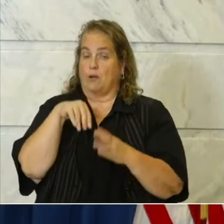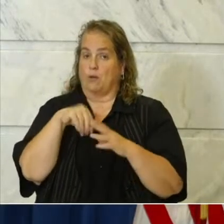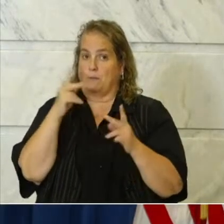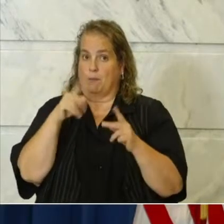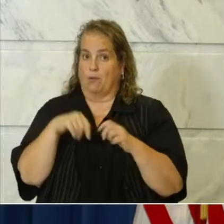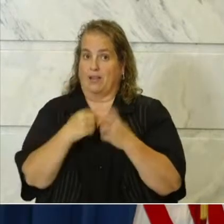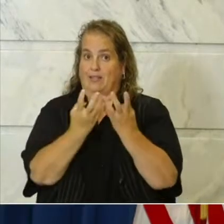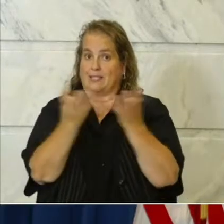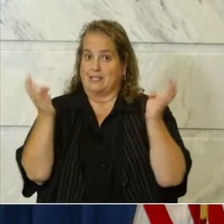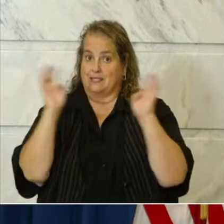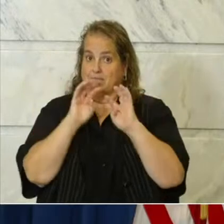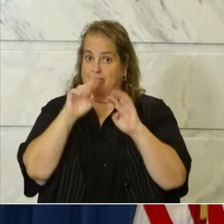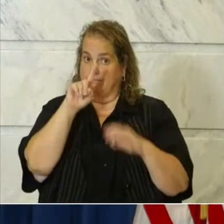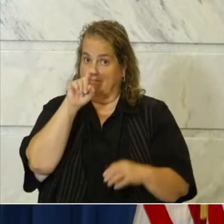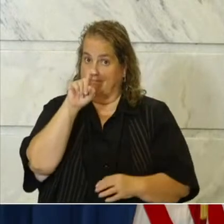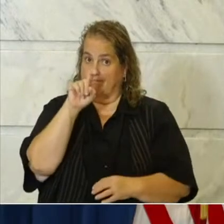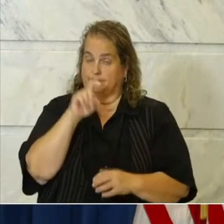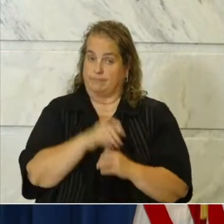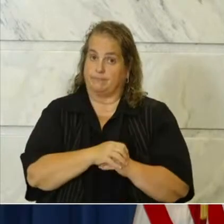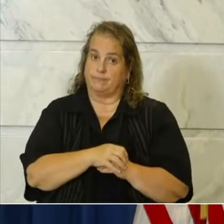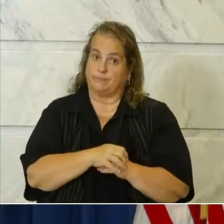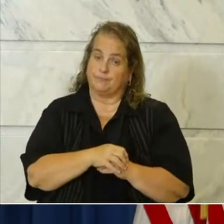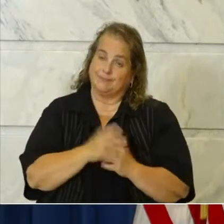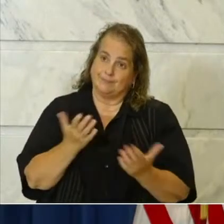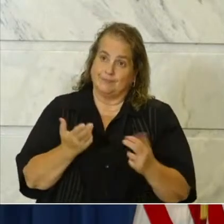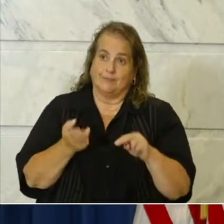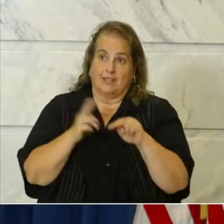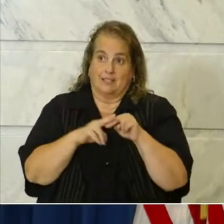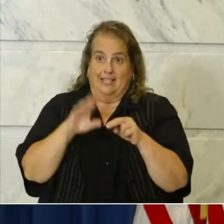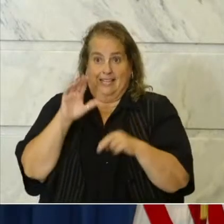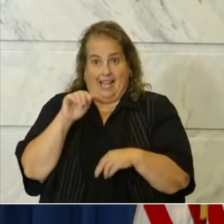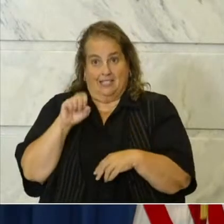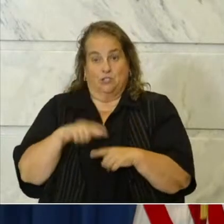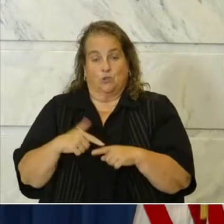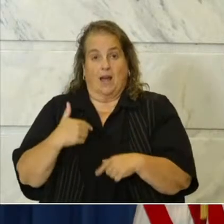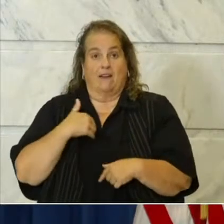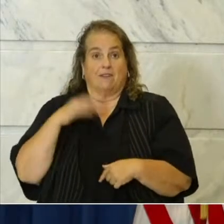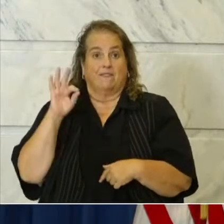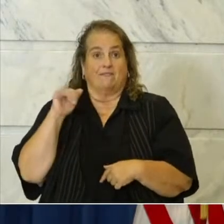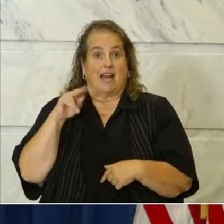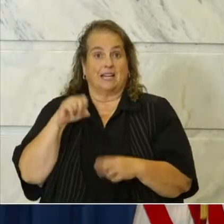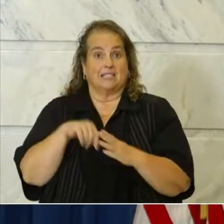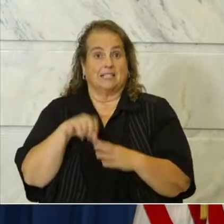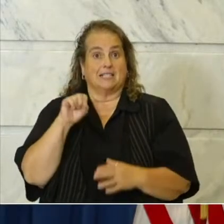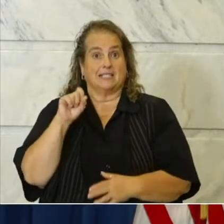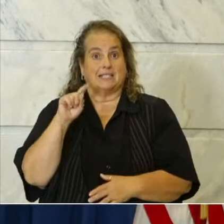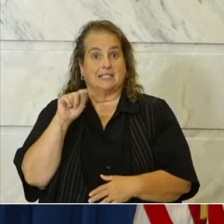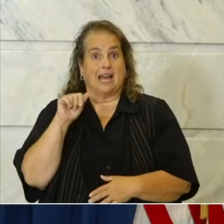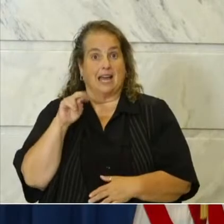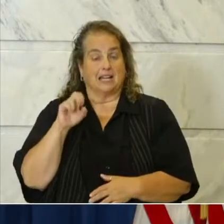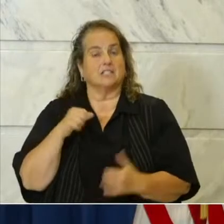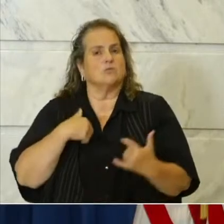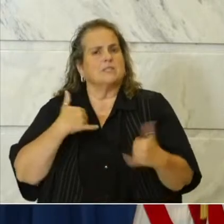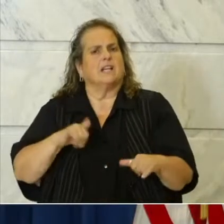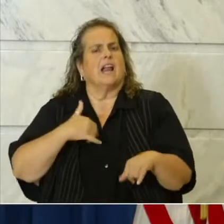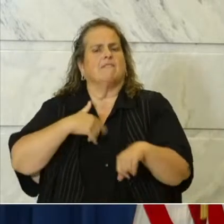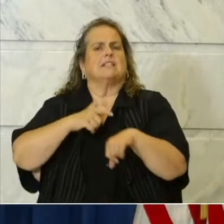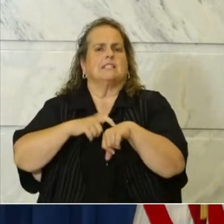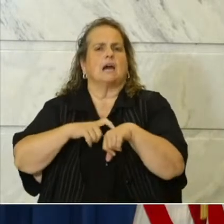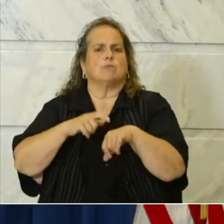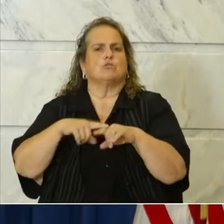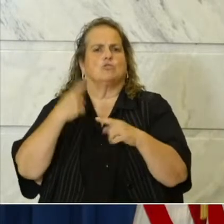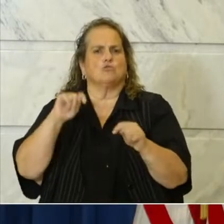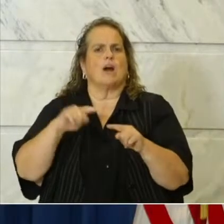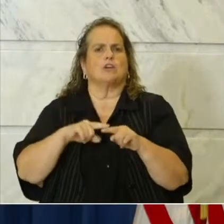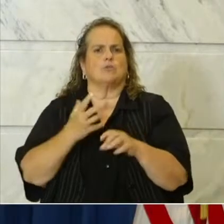The question is on, with increasing cases, Derby and fans in the stand. We still have time to get